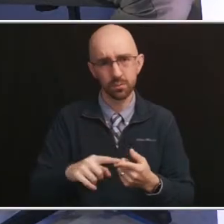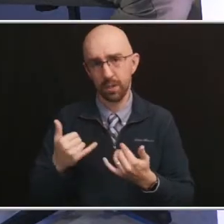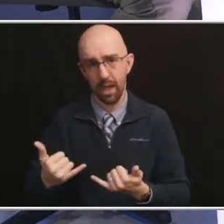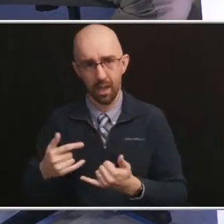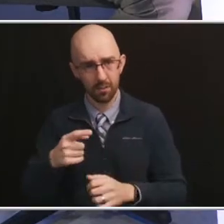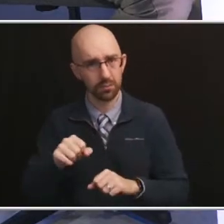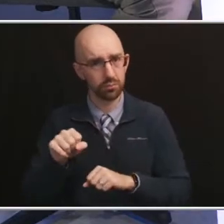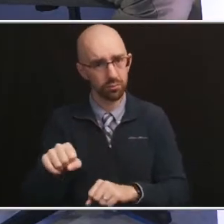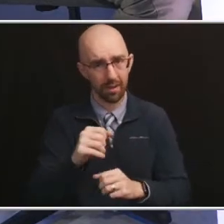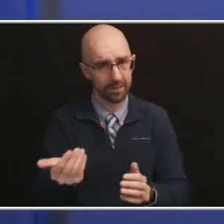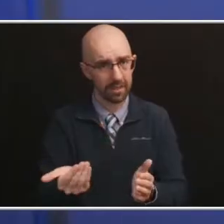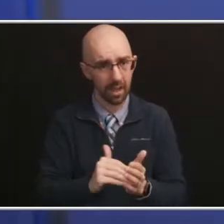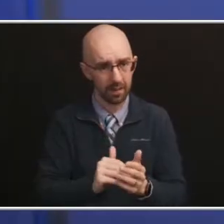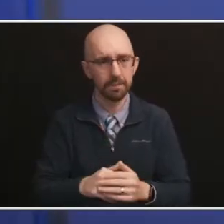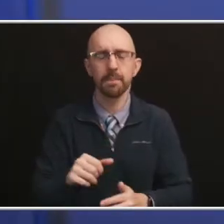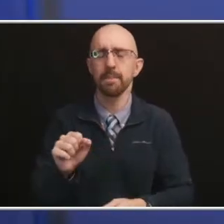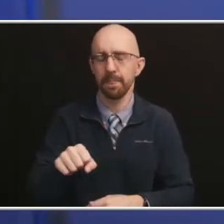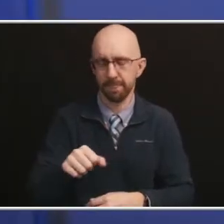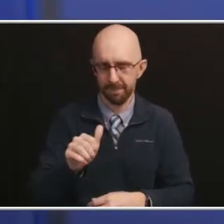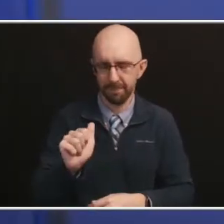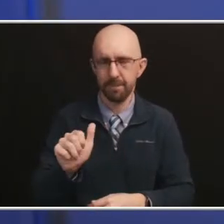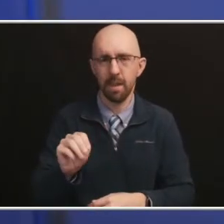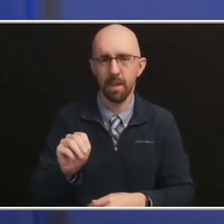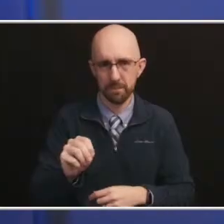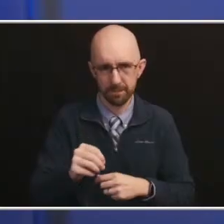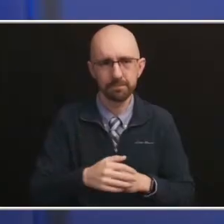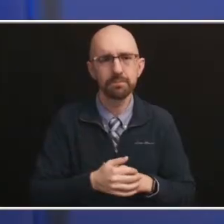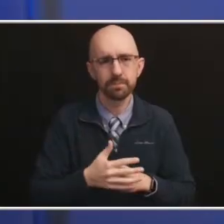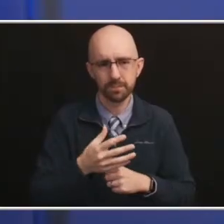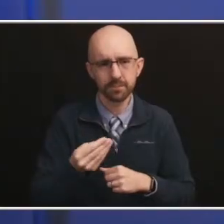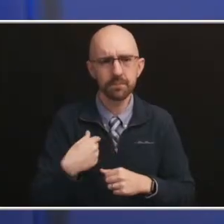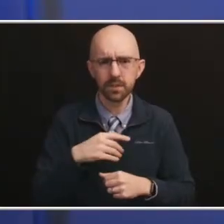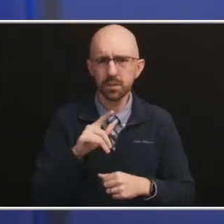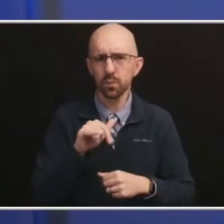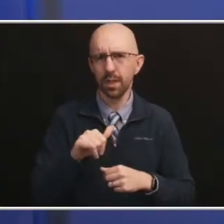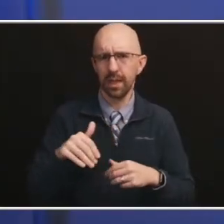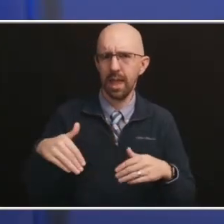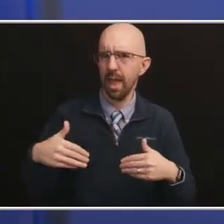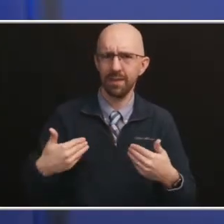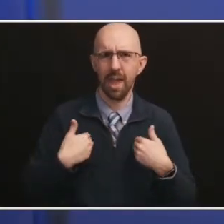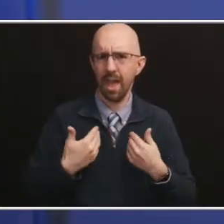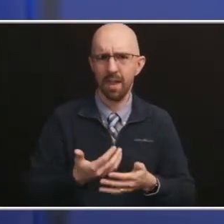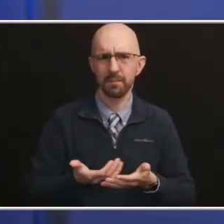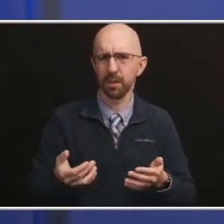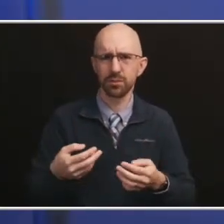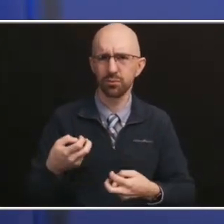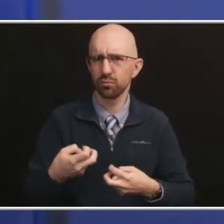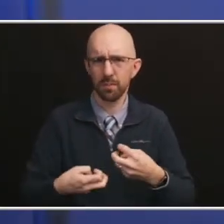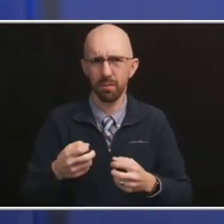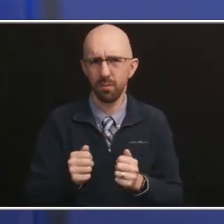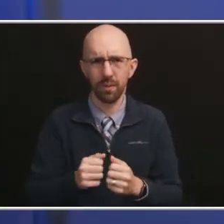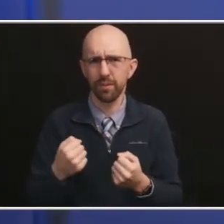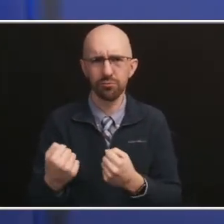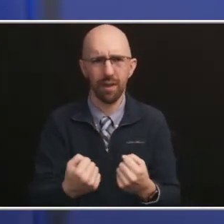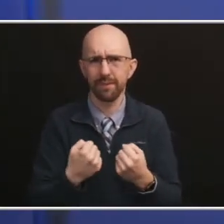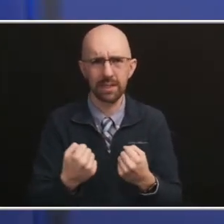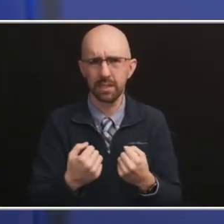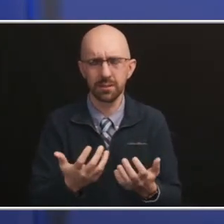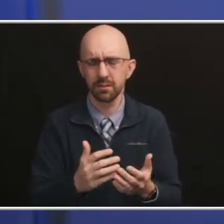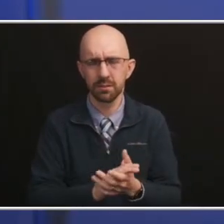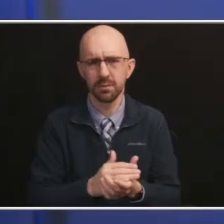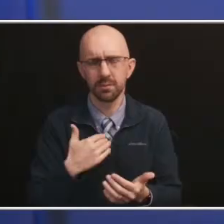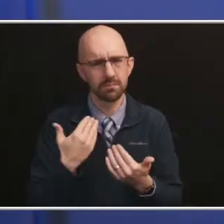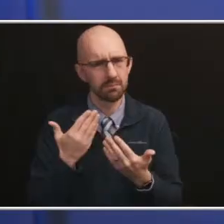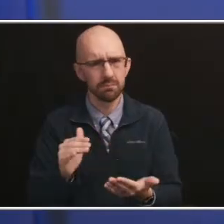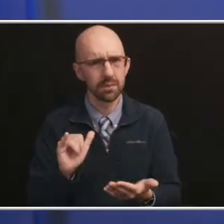again? I am, and I really haven't had much trouble with the driving, and I don't know if that's